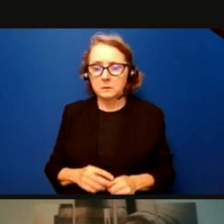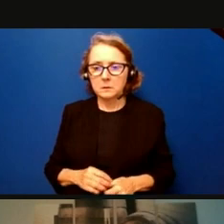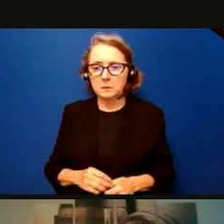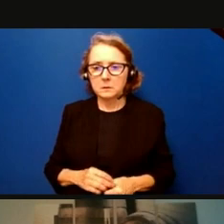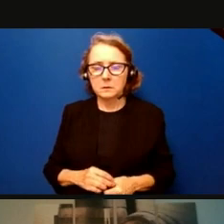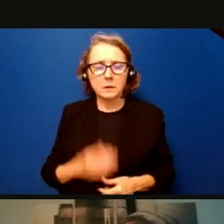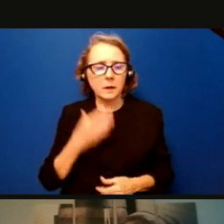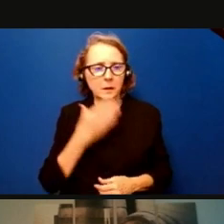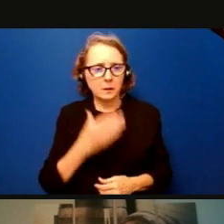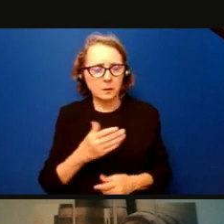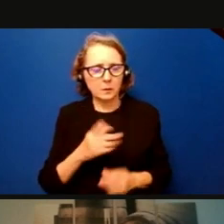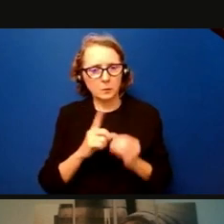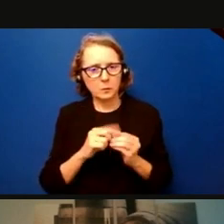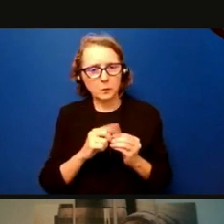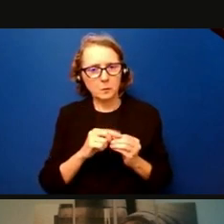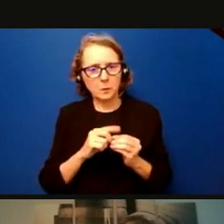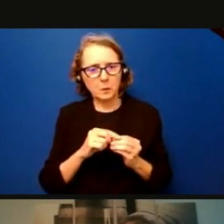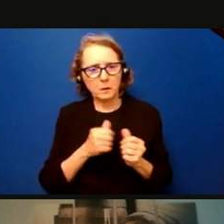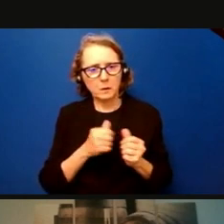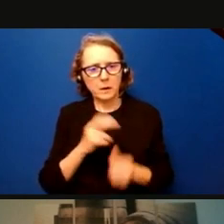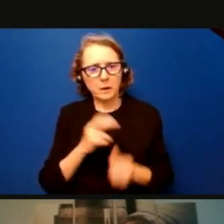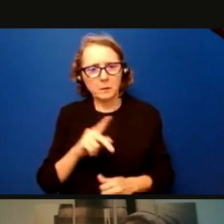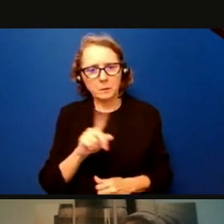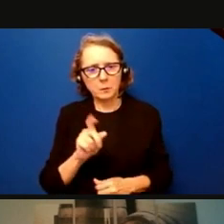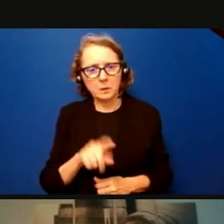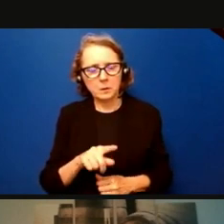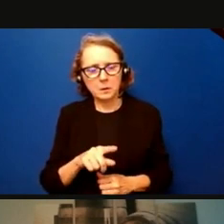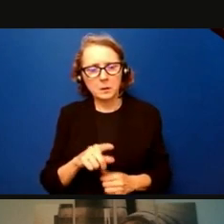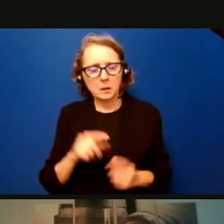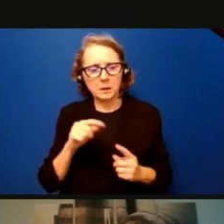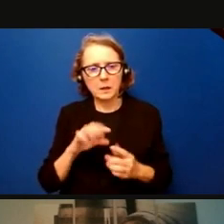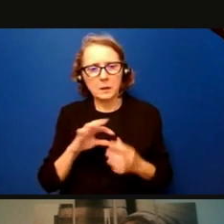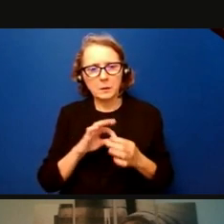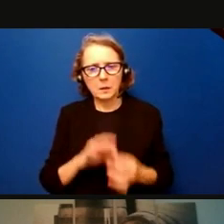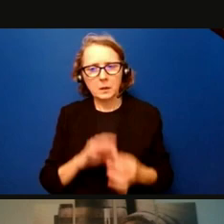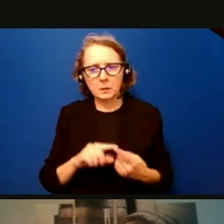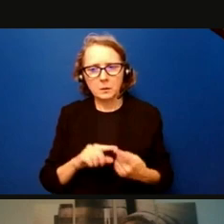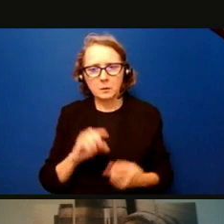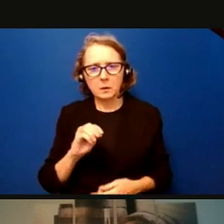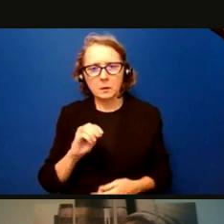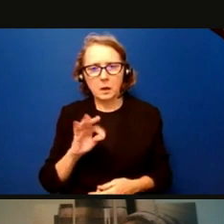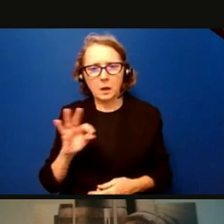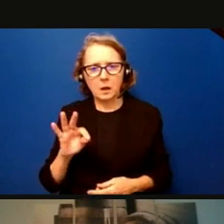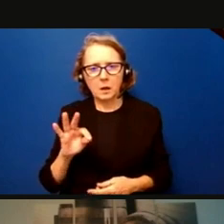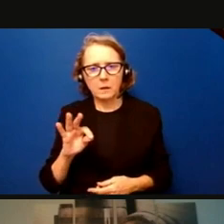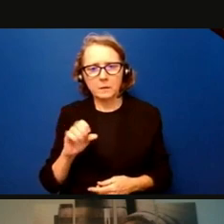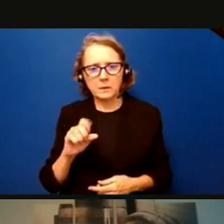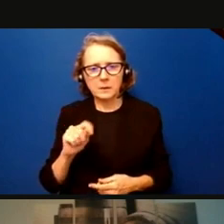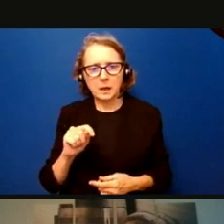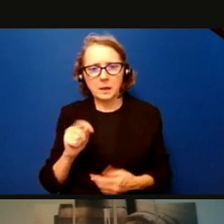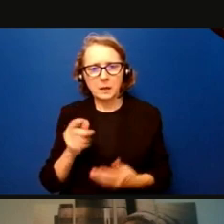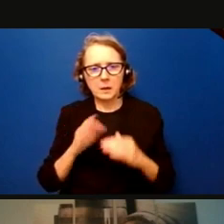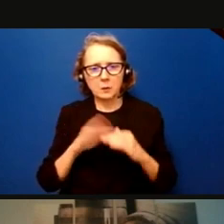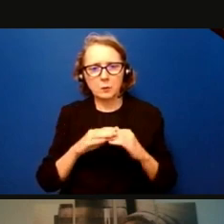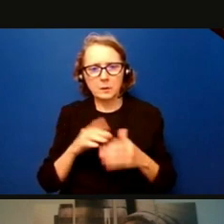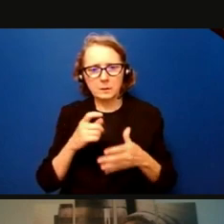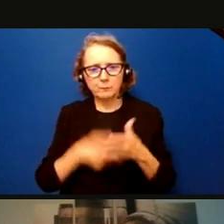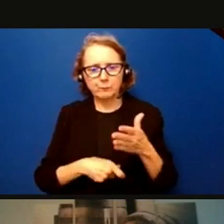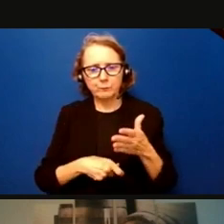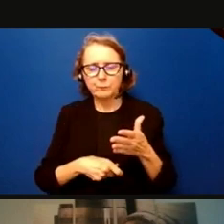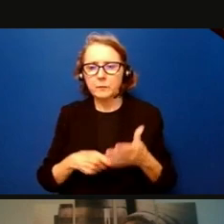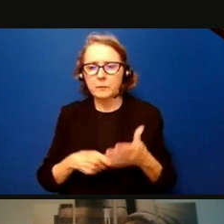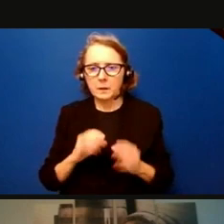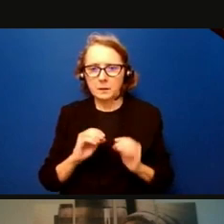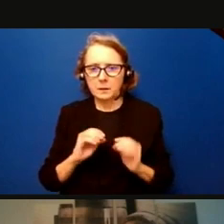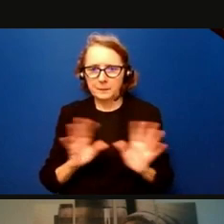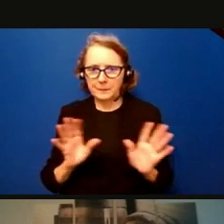Thank you. And I have another follow-up question. This is relating to the offset increases in rates. And so just to be